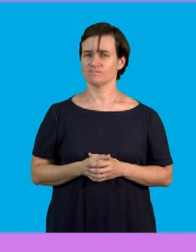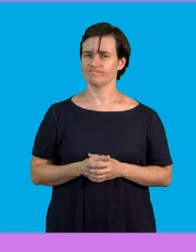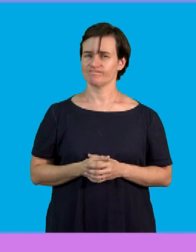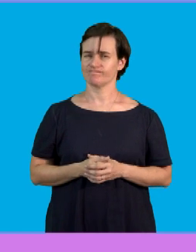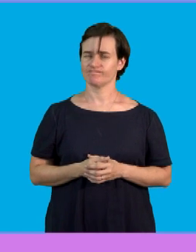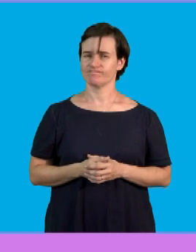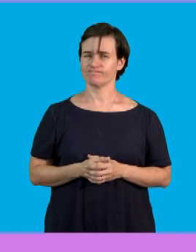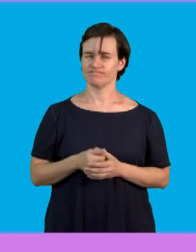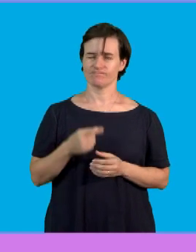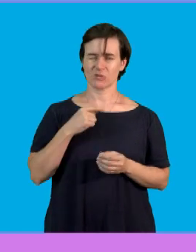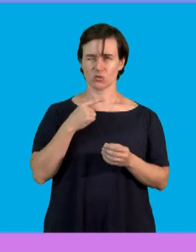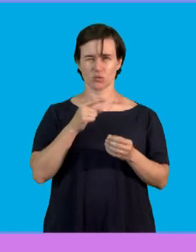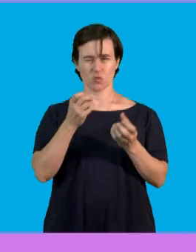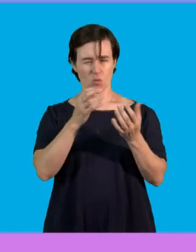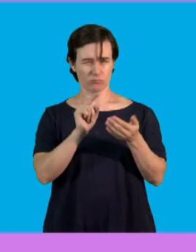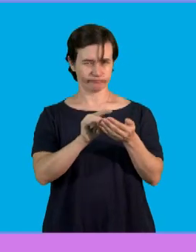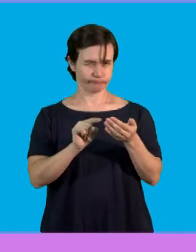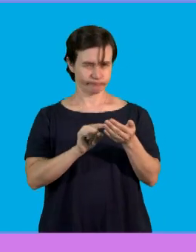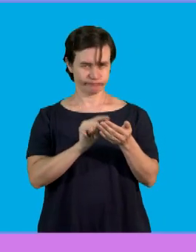20 rand